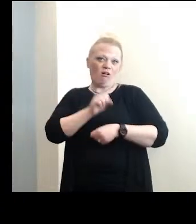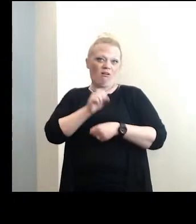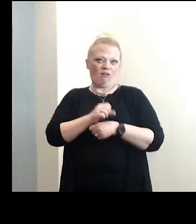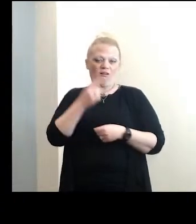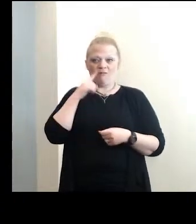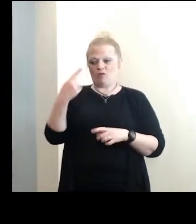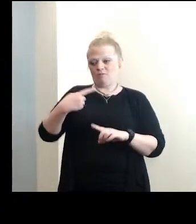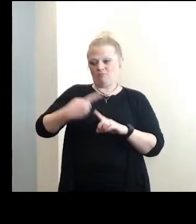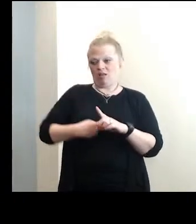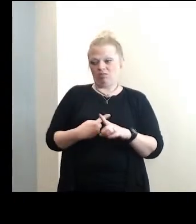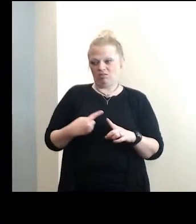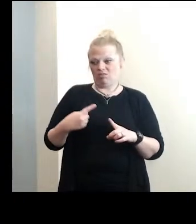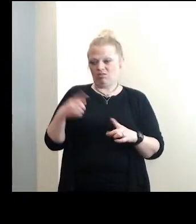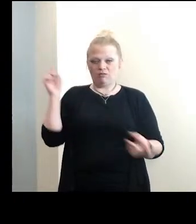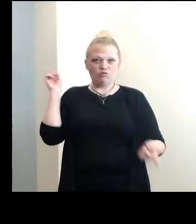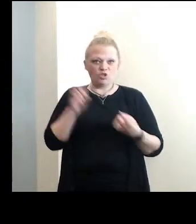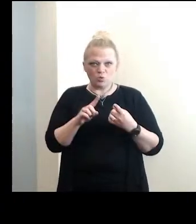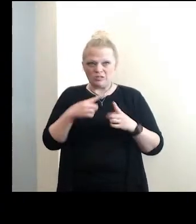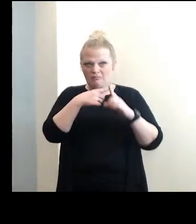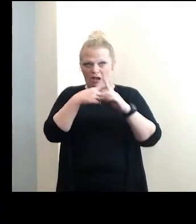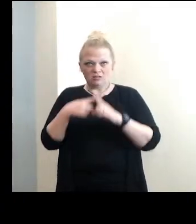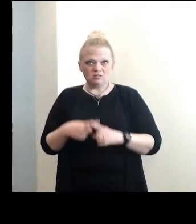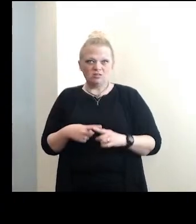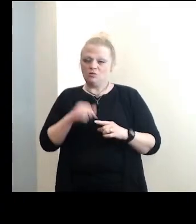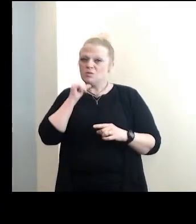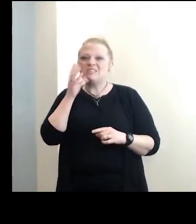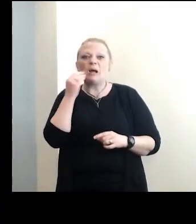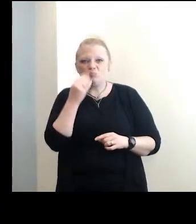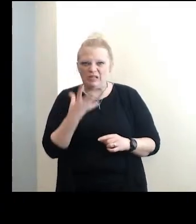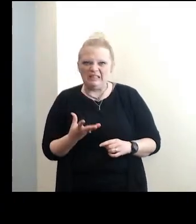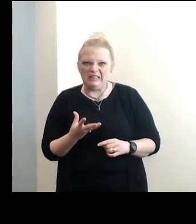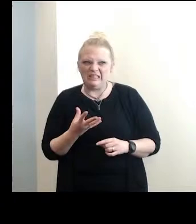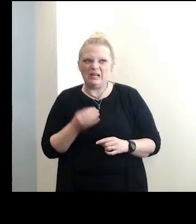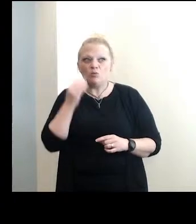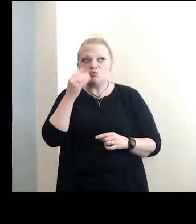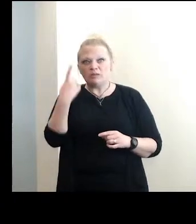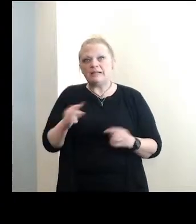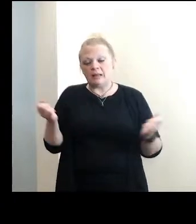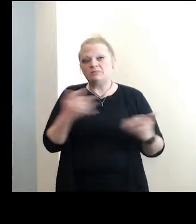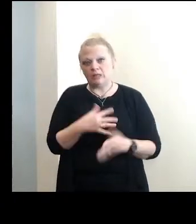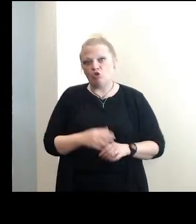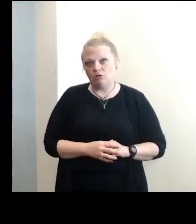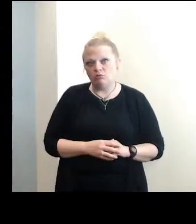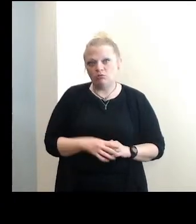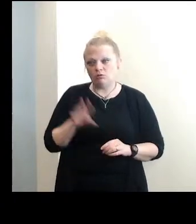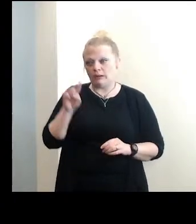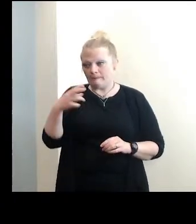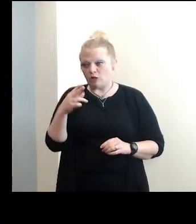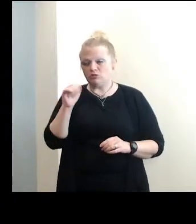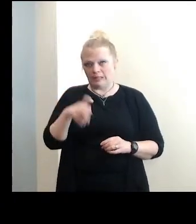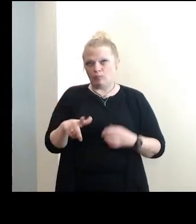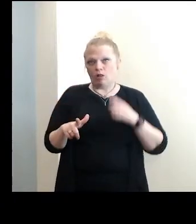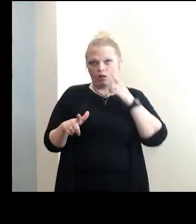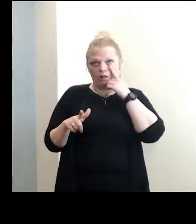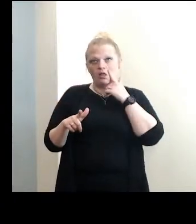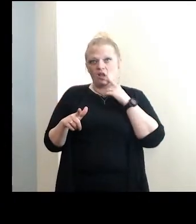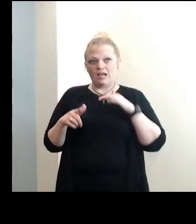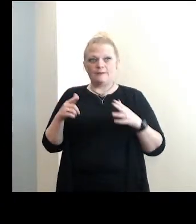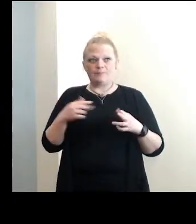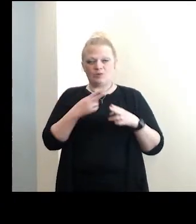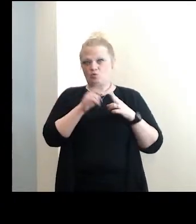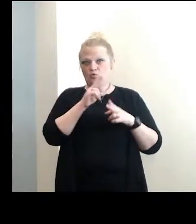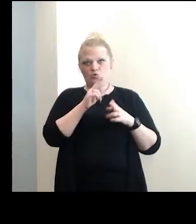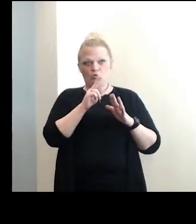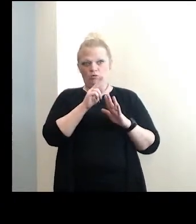this last month in reducing cases. It was not pretty, and it was pretty damn scary in March and April, and in a very short period